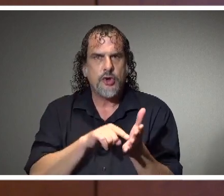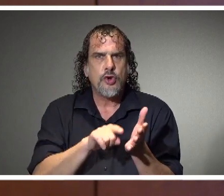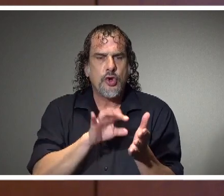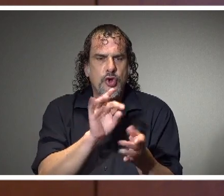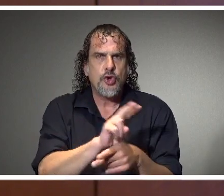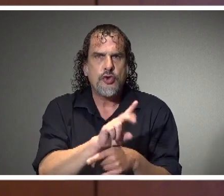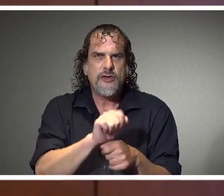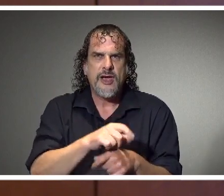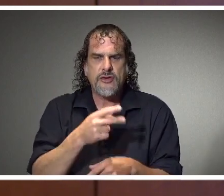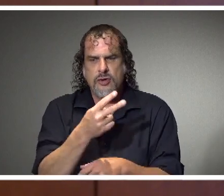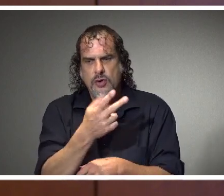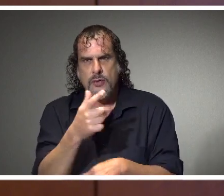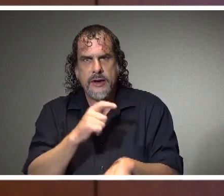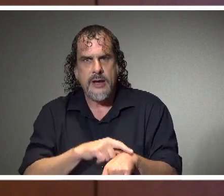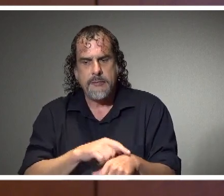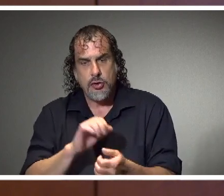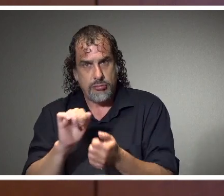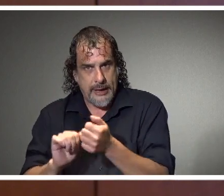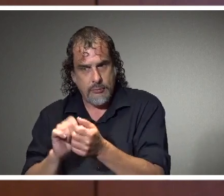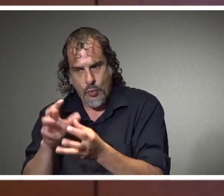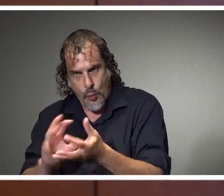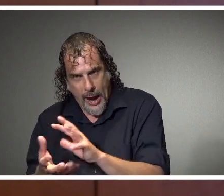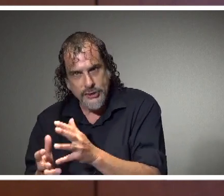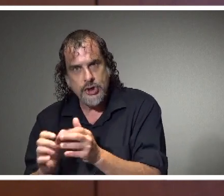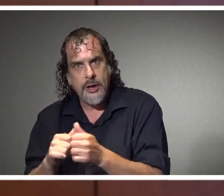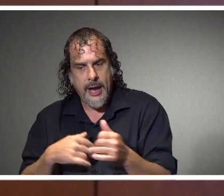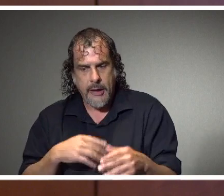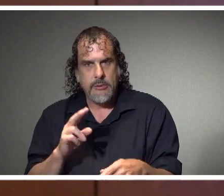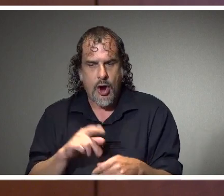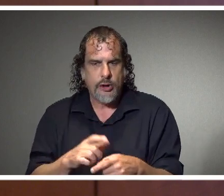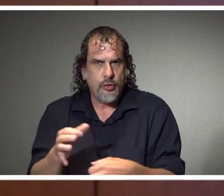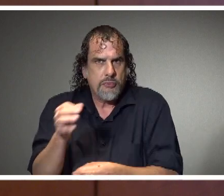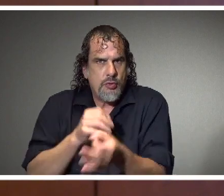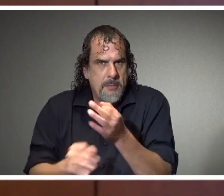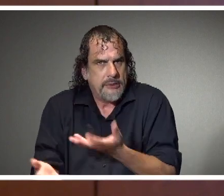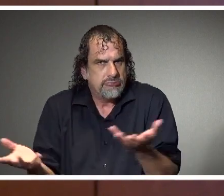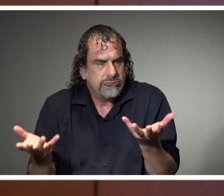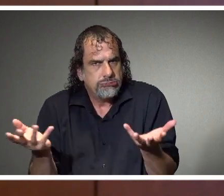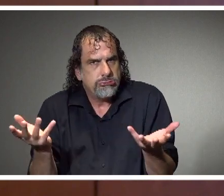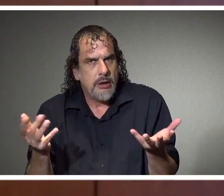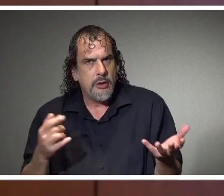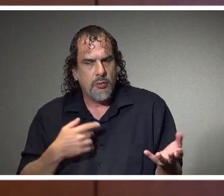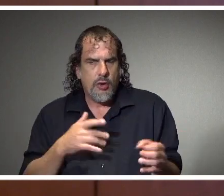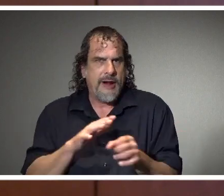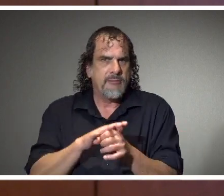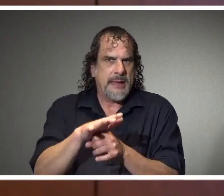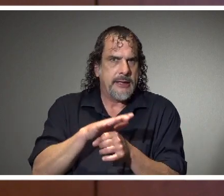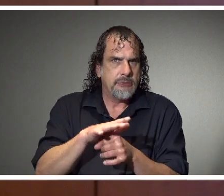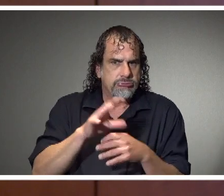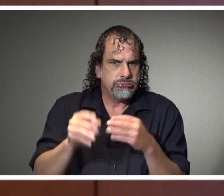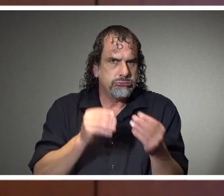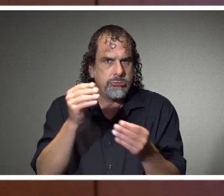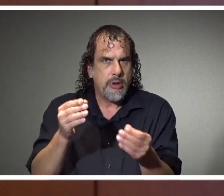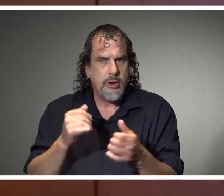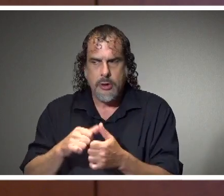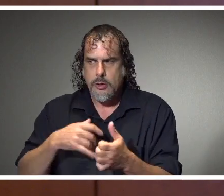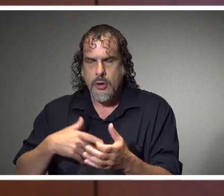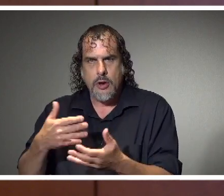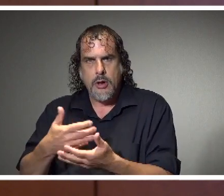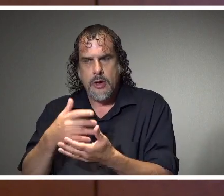need to either wash them or replace them. So, sir, we're getting ready. We're also holding in reserves